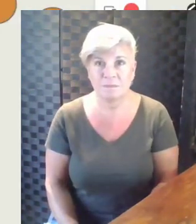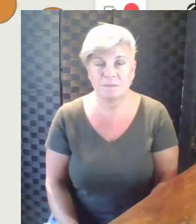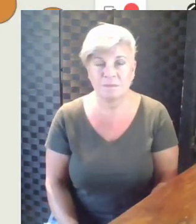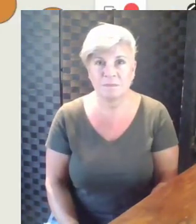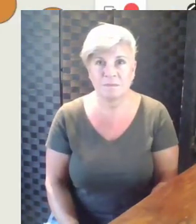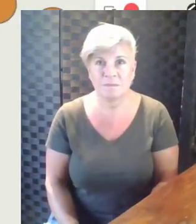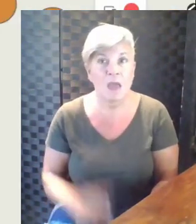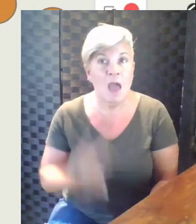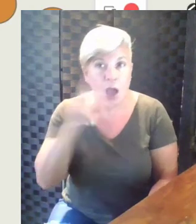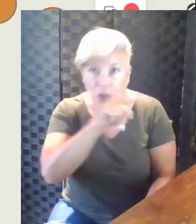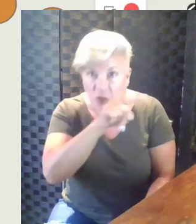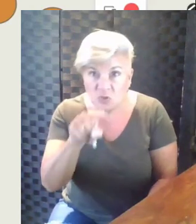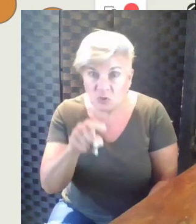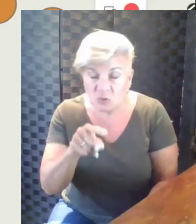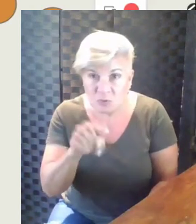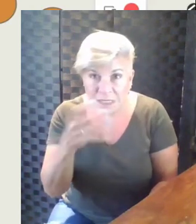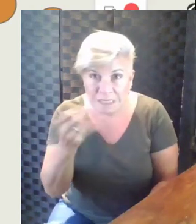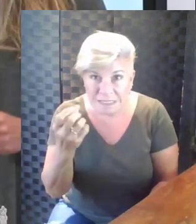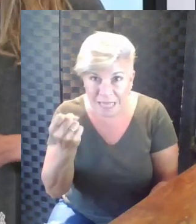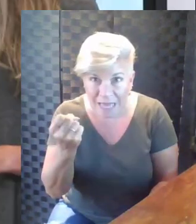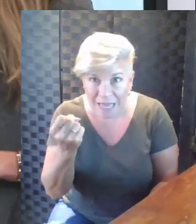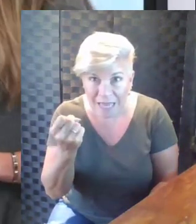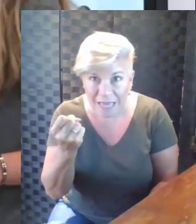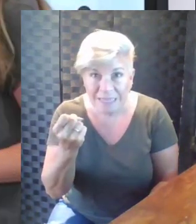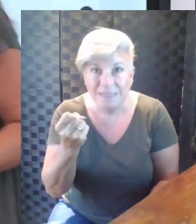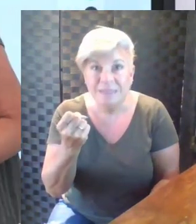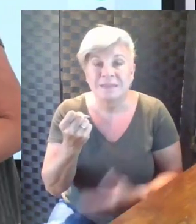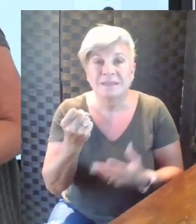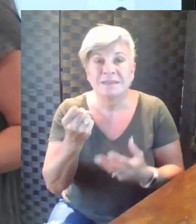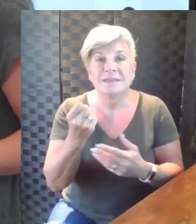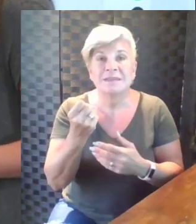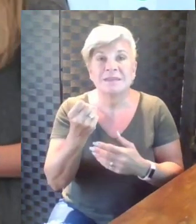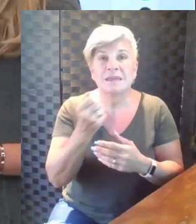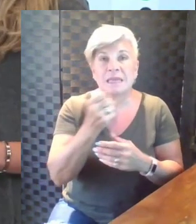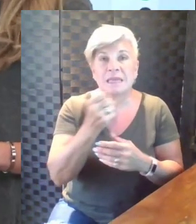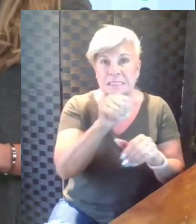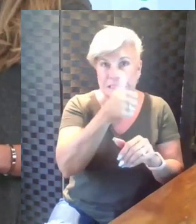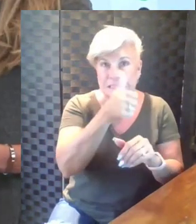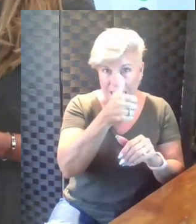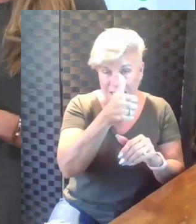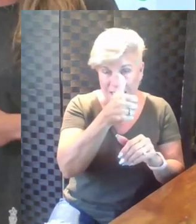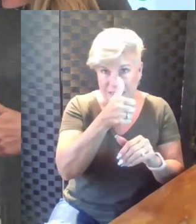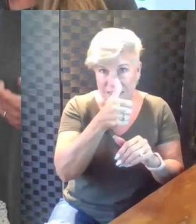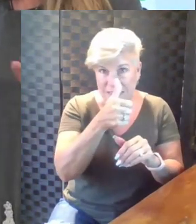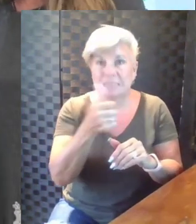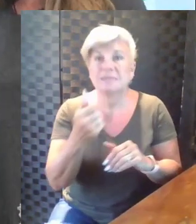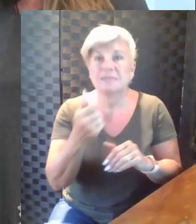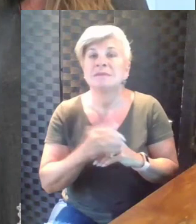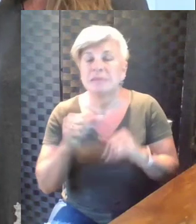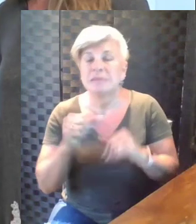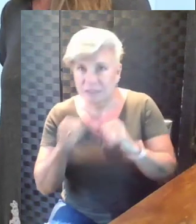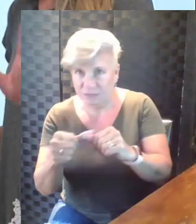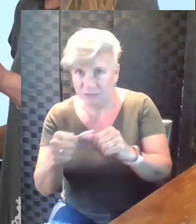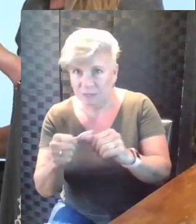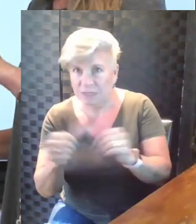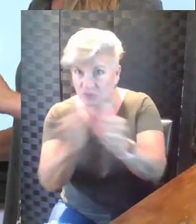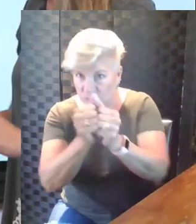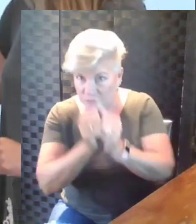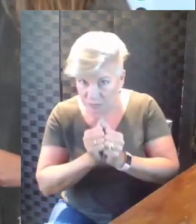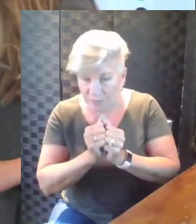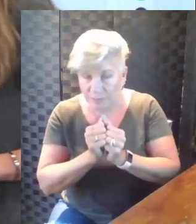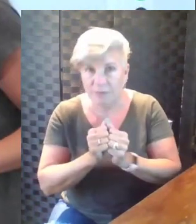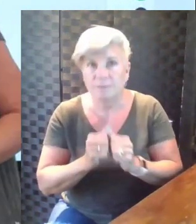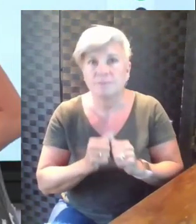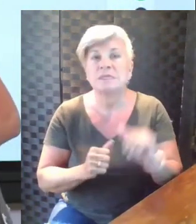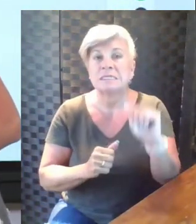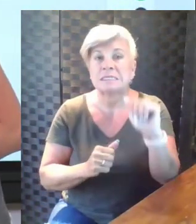Right, I heard some of you shout it out already. You may already be practicing taking this whole group as 10 and counting on. So let's do it together, moving